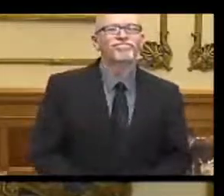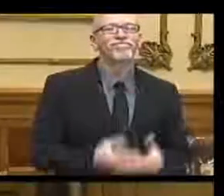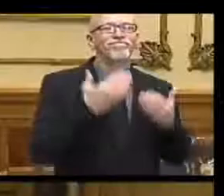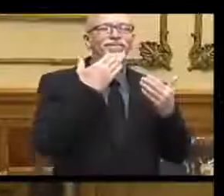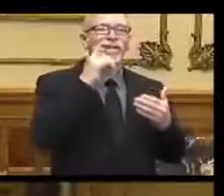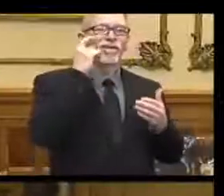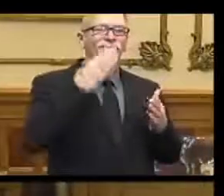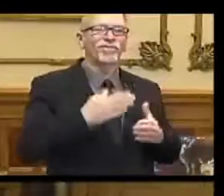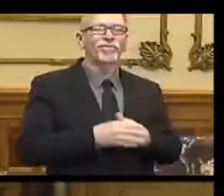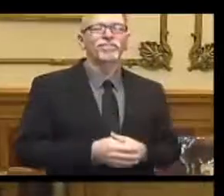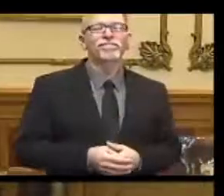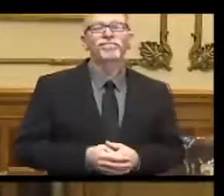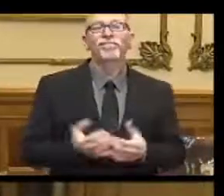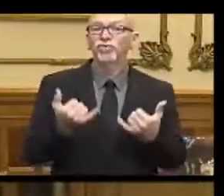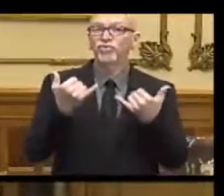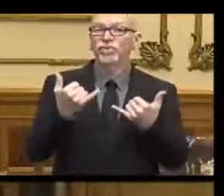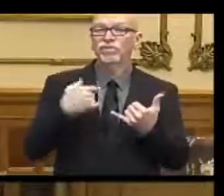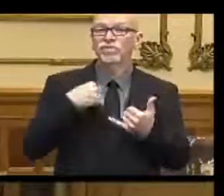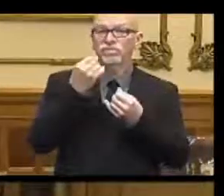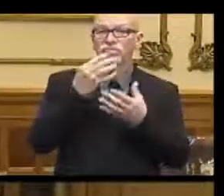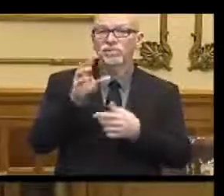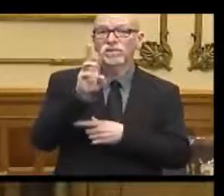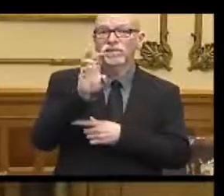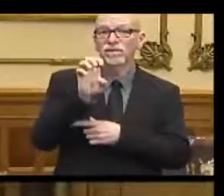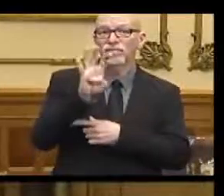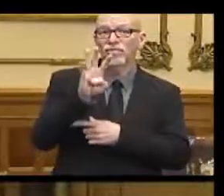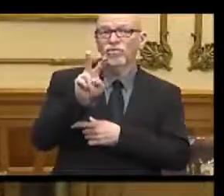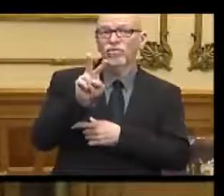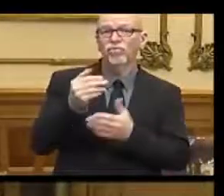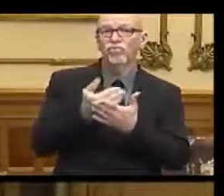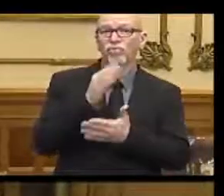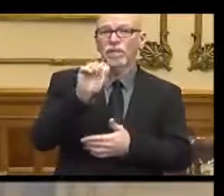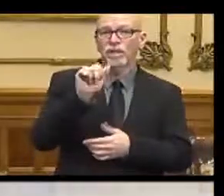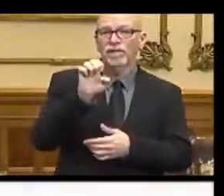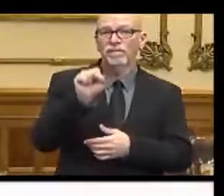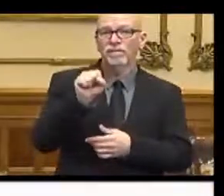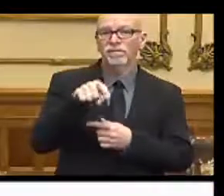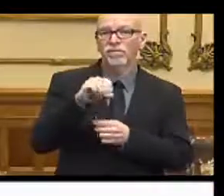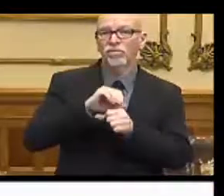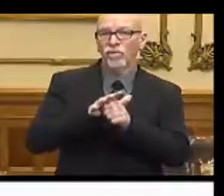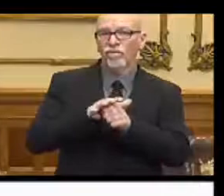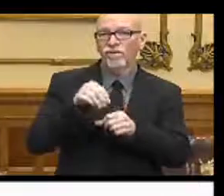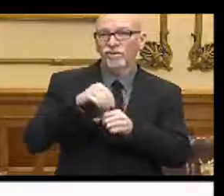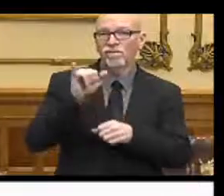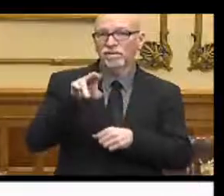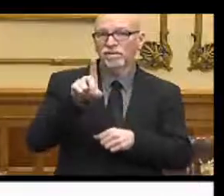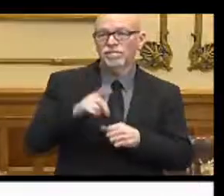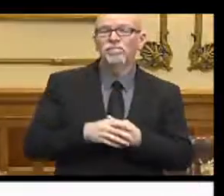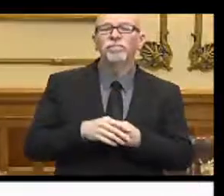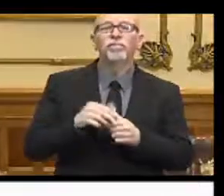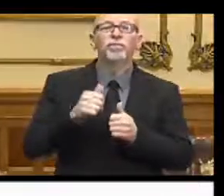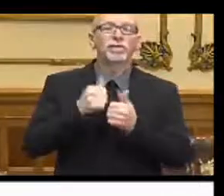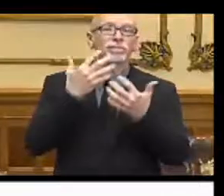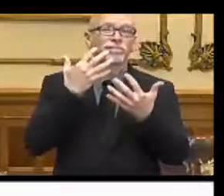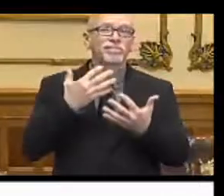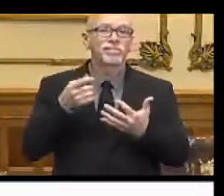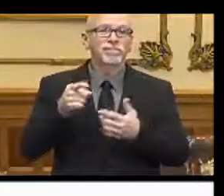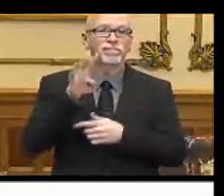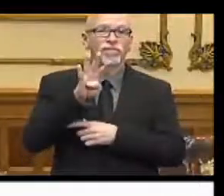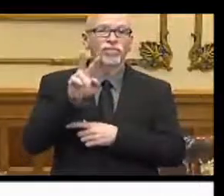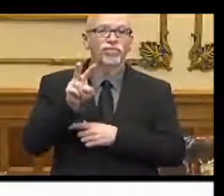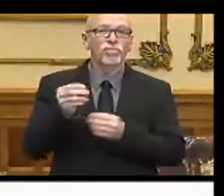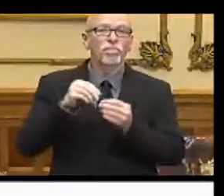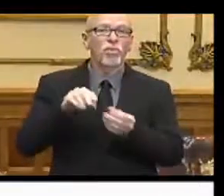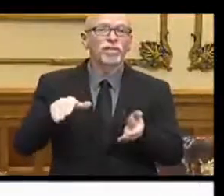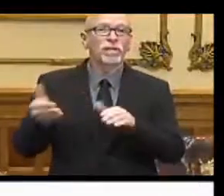Governor. Today, we reported 642 new cases of COVID-19 in the state of Indiana, with unfortunately 42